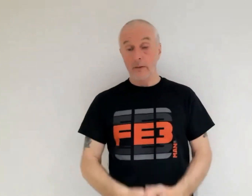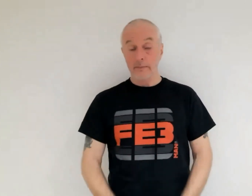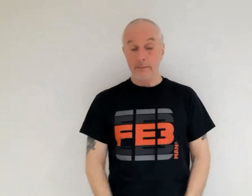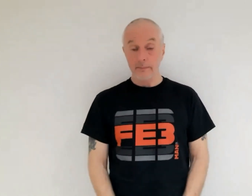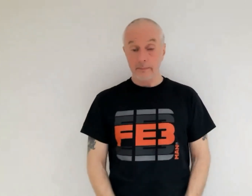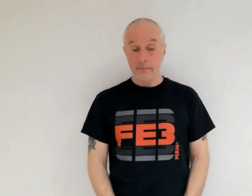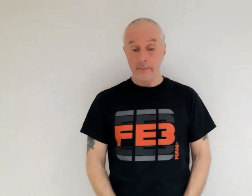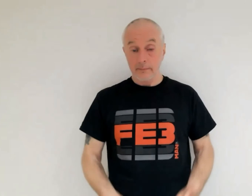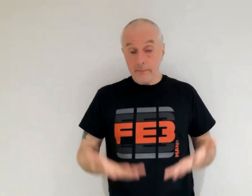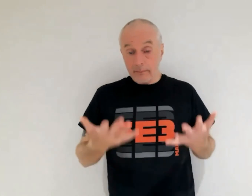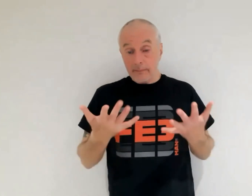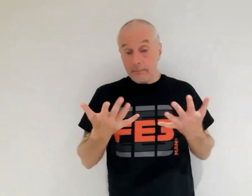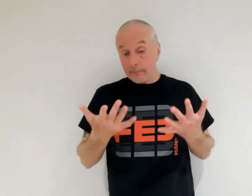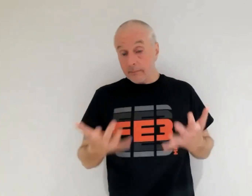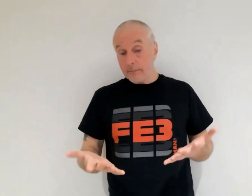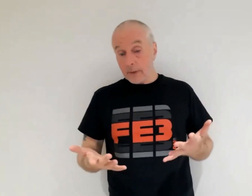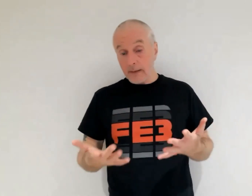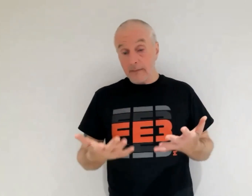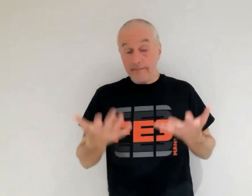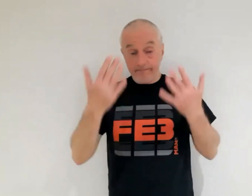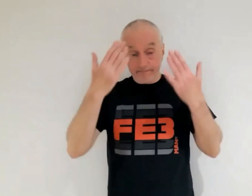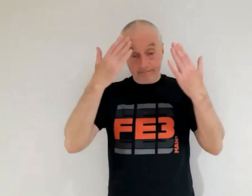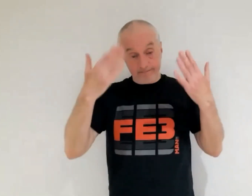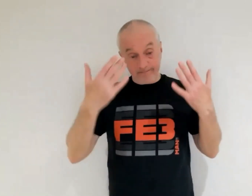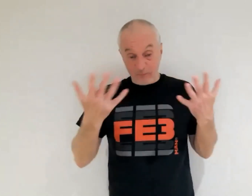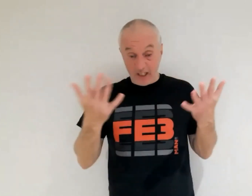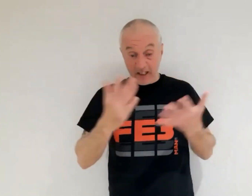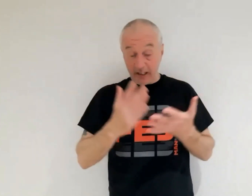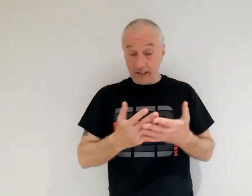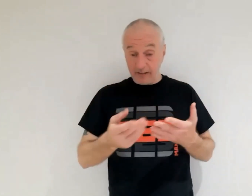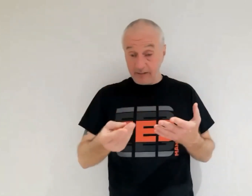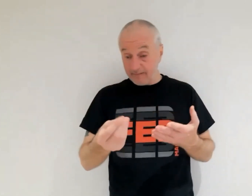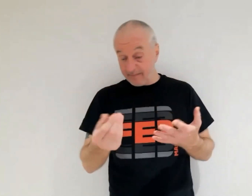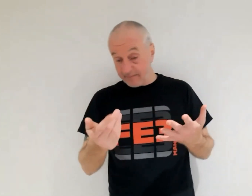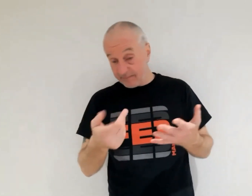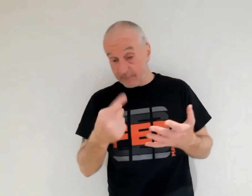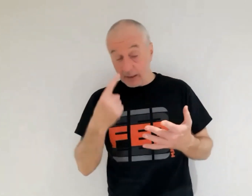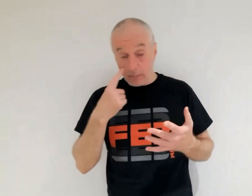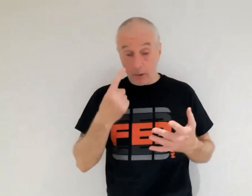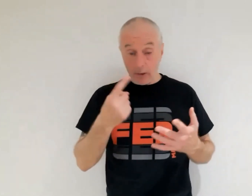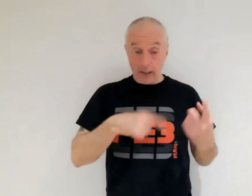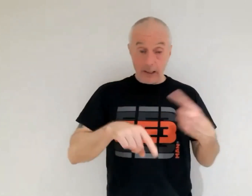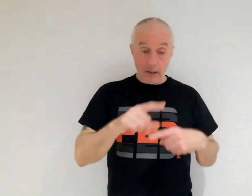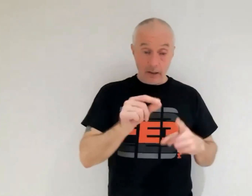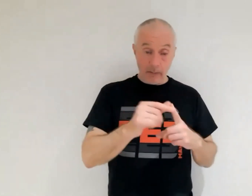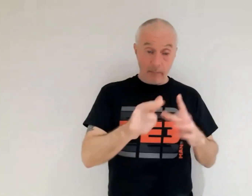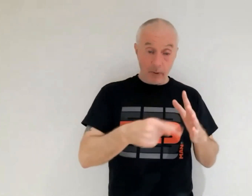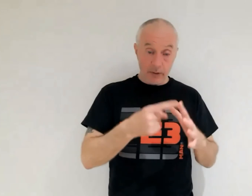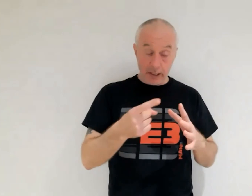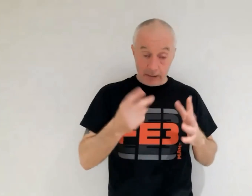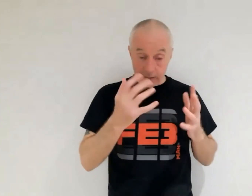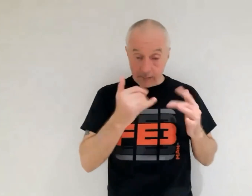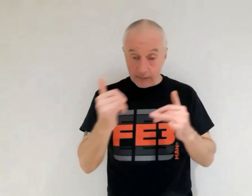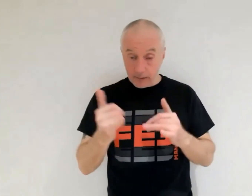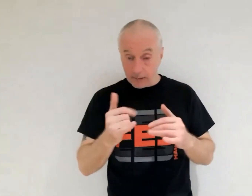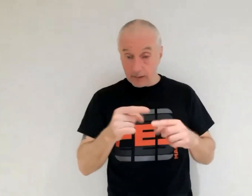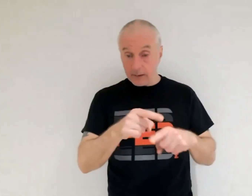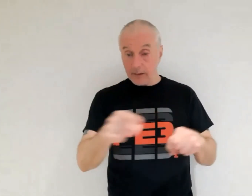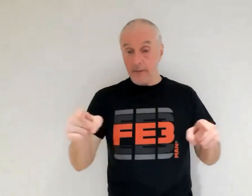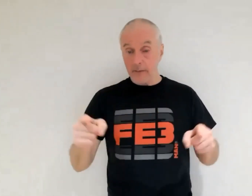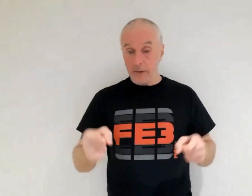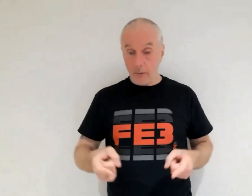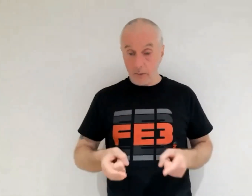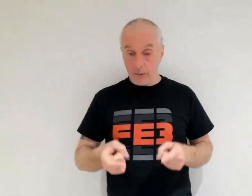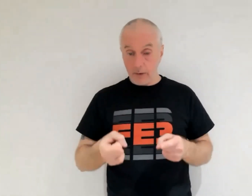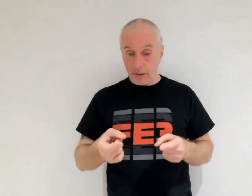analysis, you sort of have to take it all with a bit of a pinch of salt. But based on the analysis we're going to take, looking at the supply